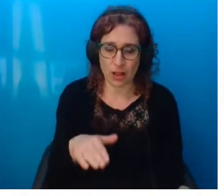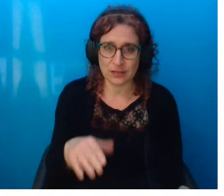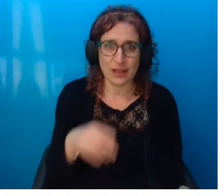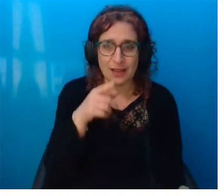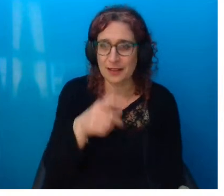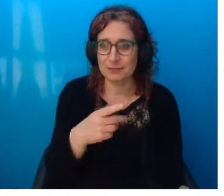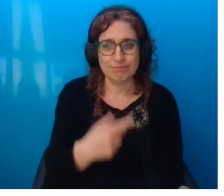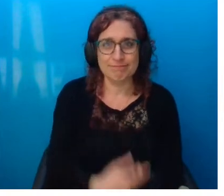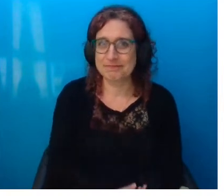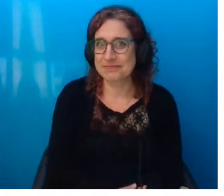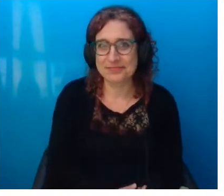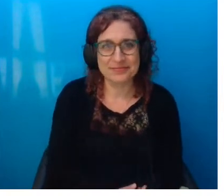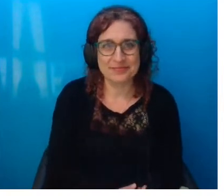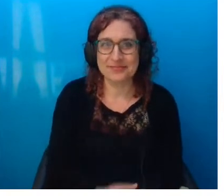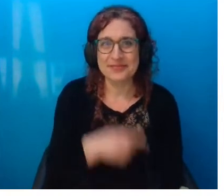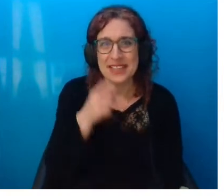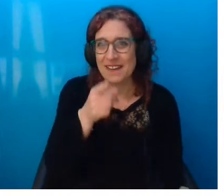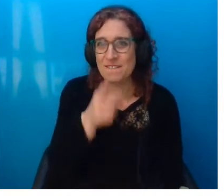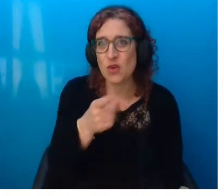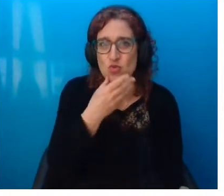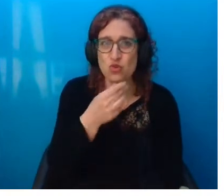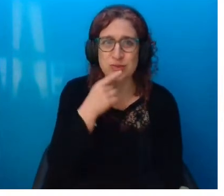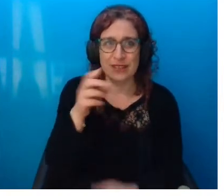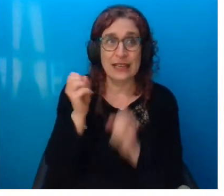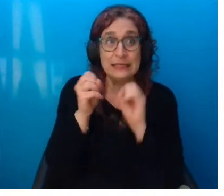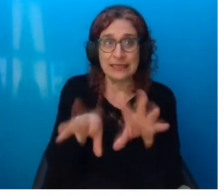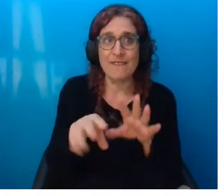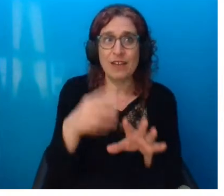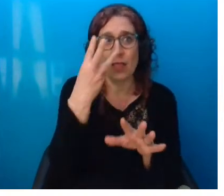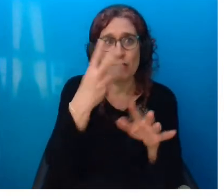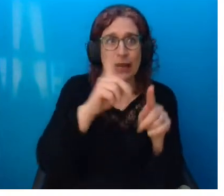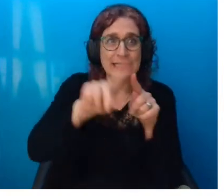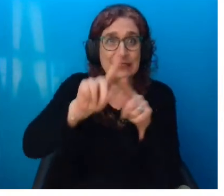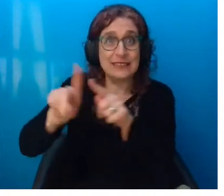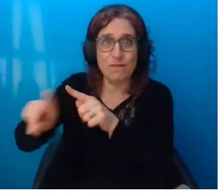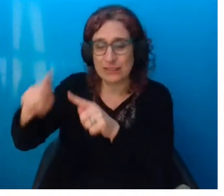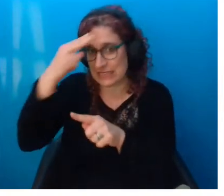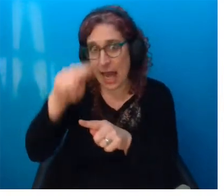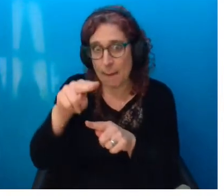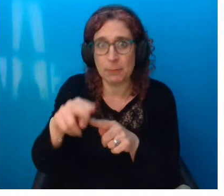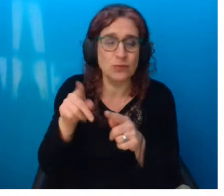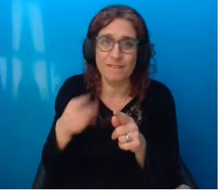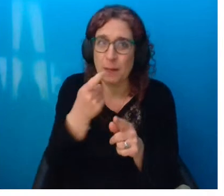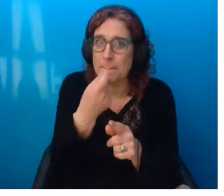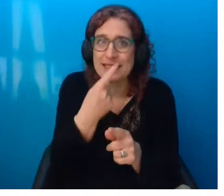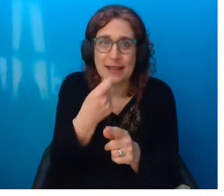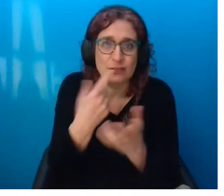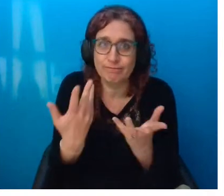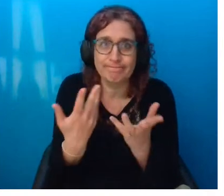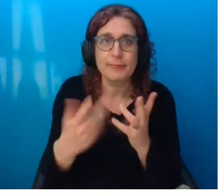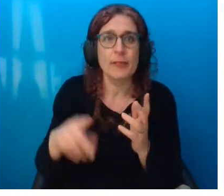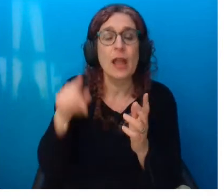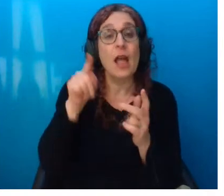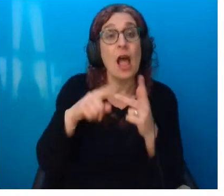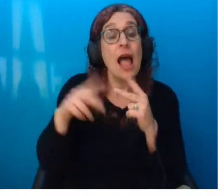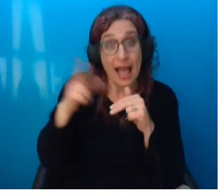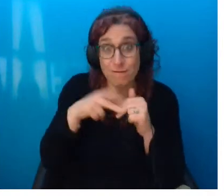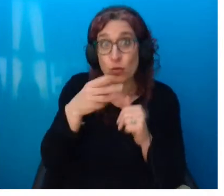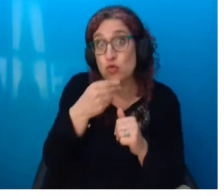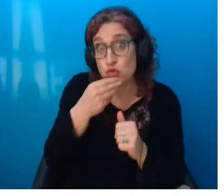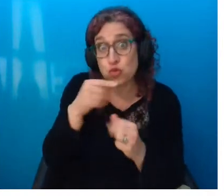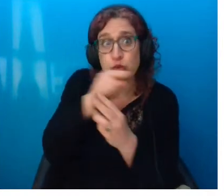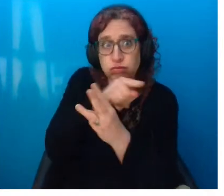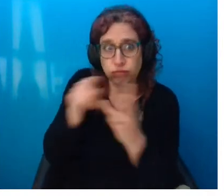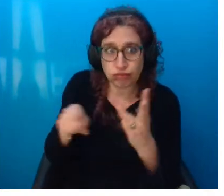triamcinolone, or budesonide, the absorption rate goes up to 30 to 40%, depending